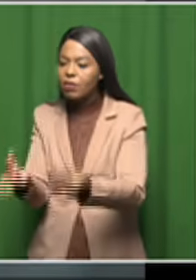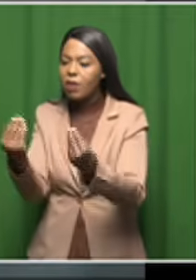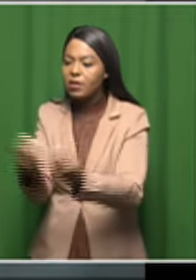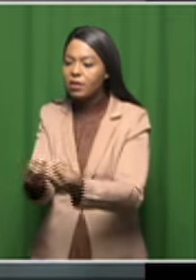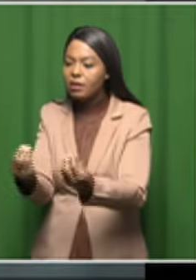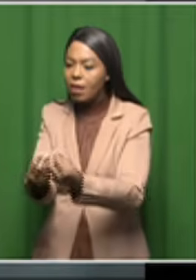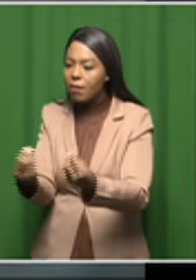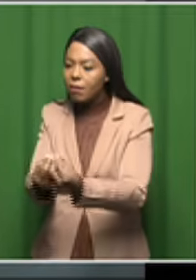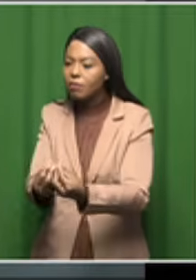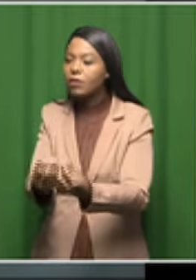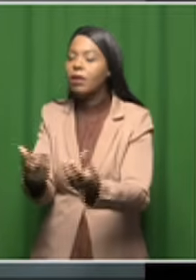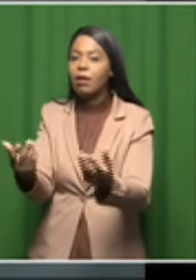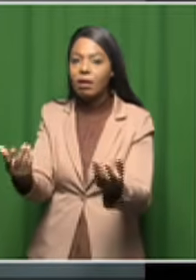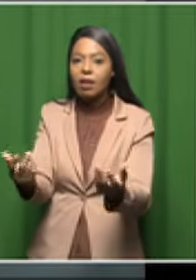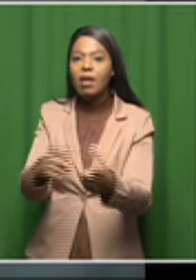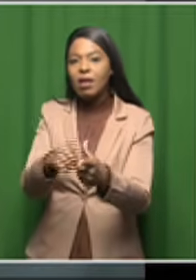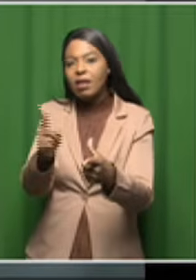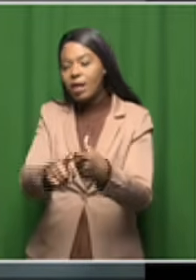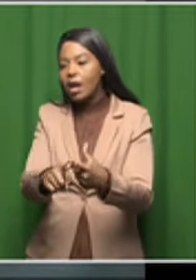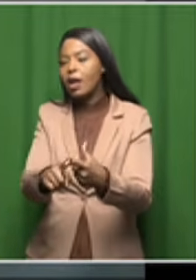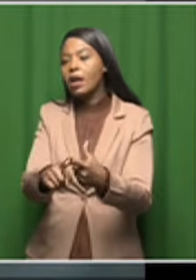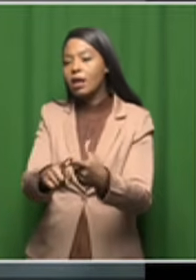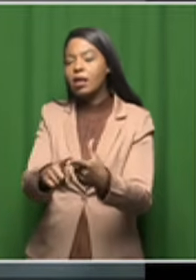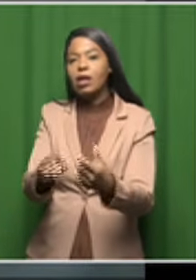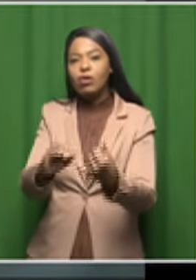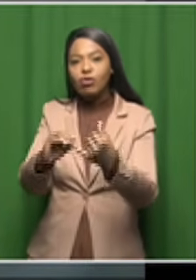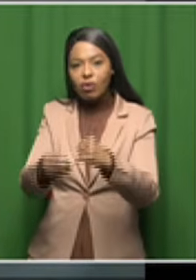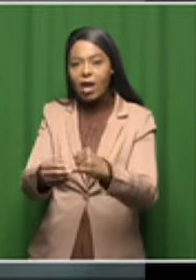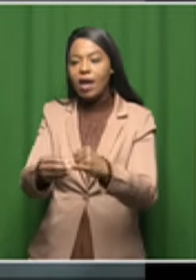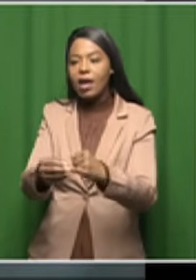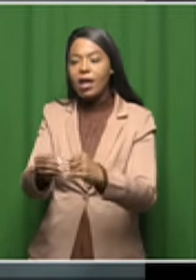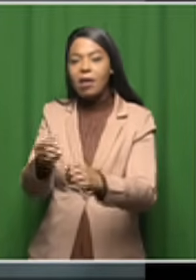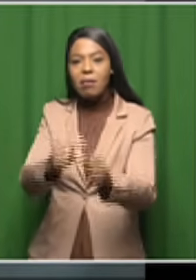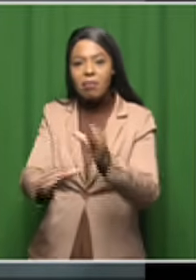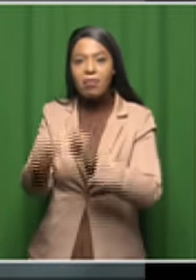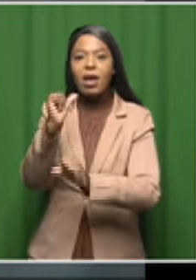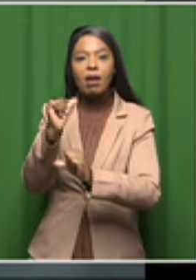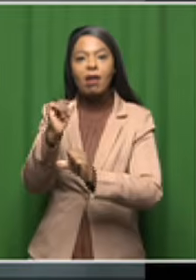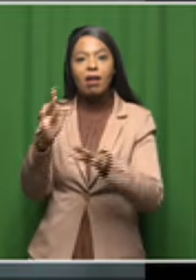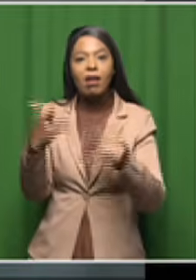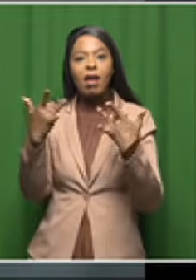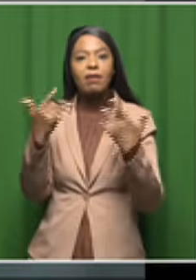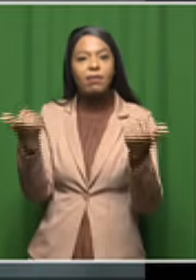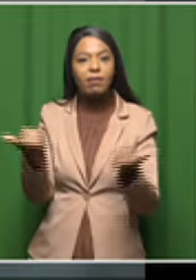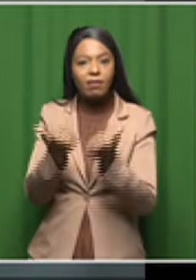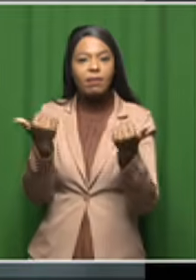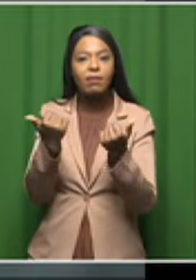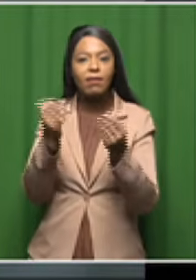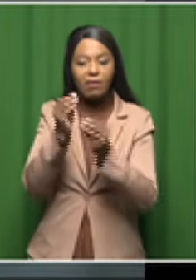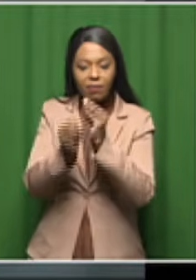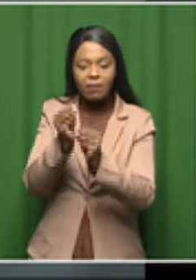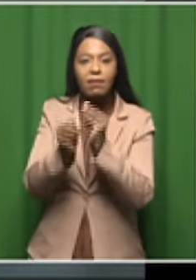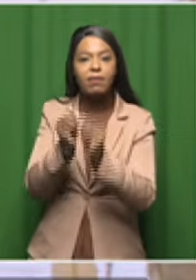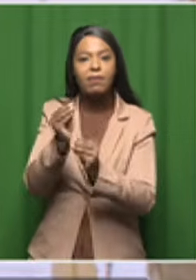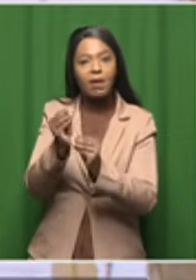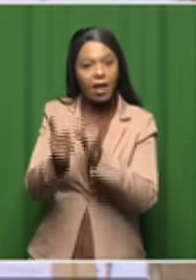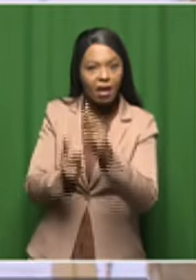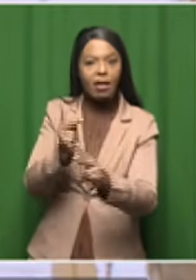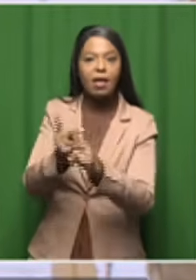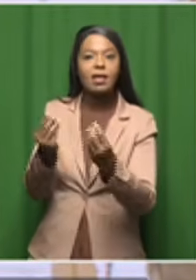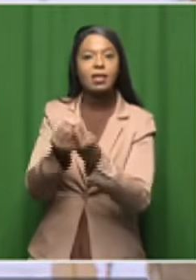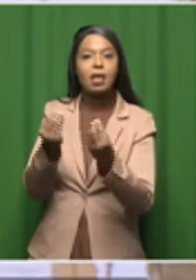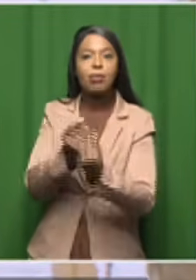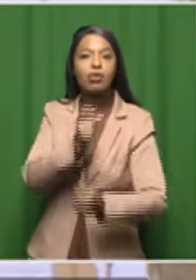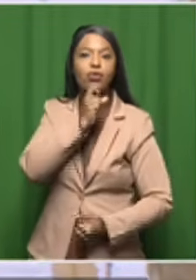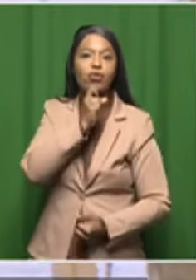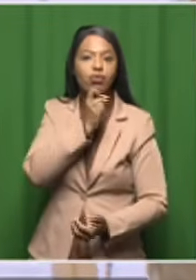and we look at ways how to repurpose it. Okay, and so obviously this was a collaborative affair, and so Prof, do you